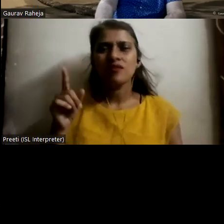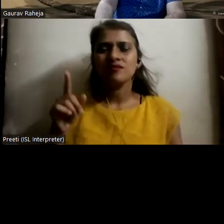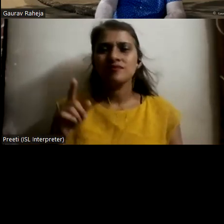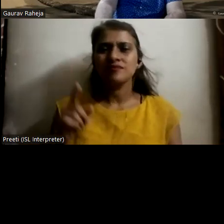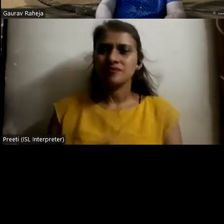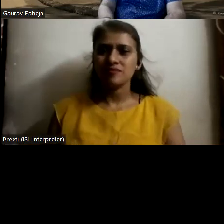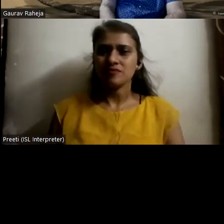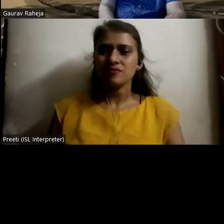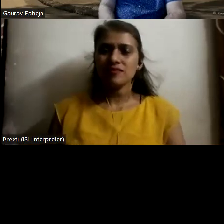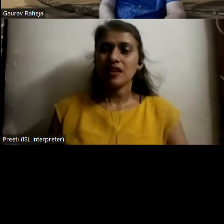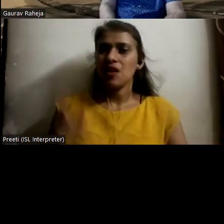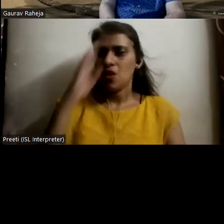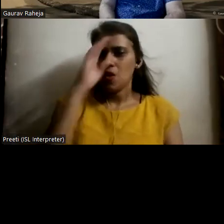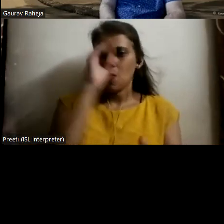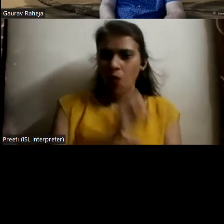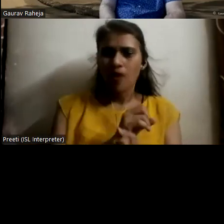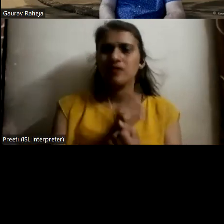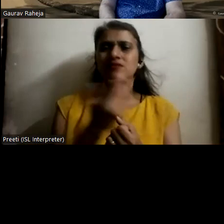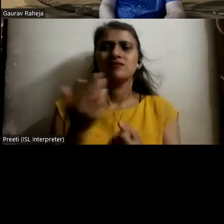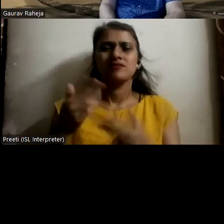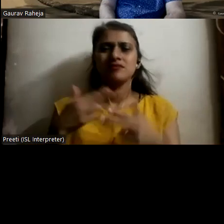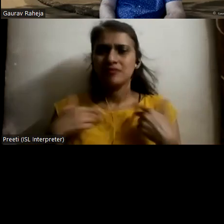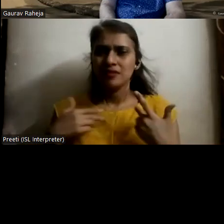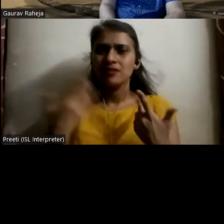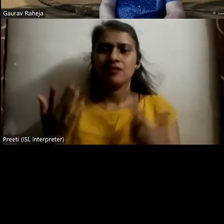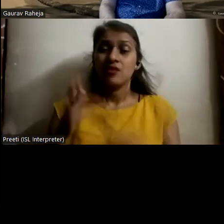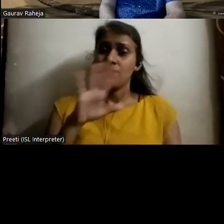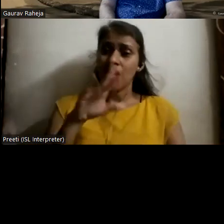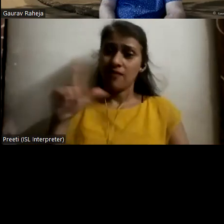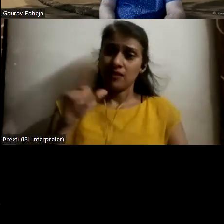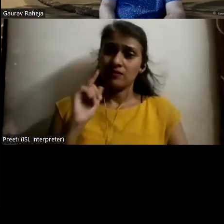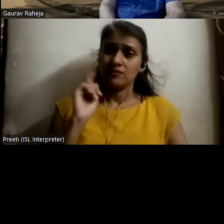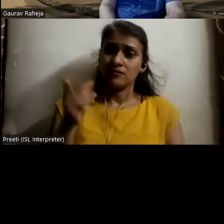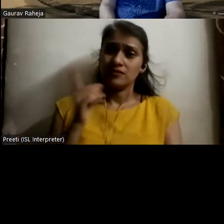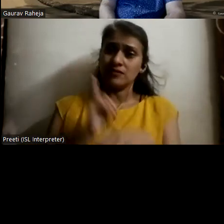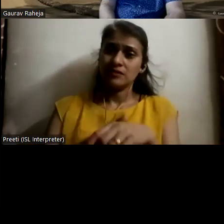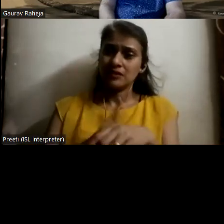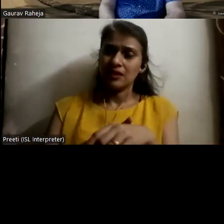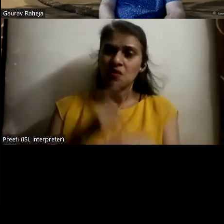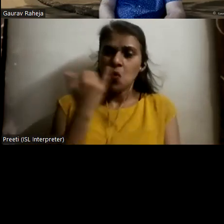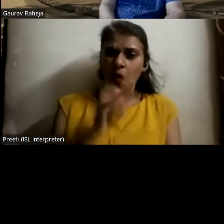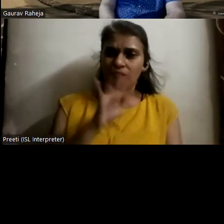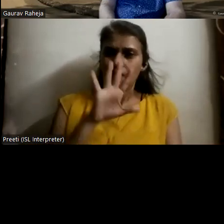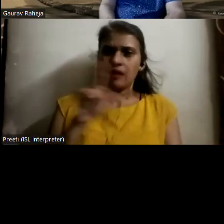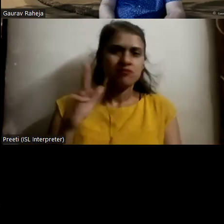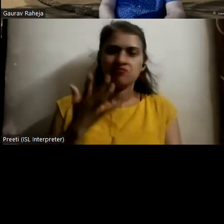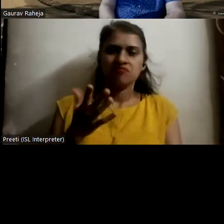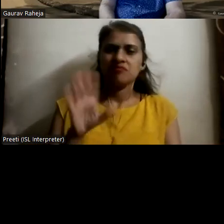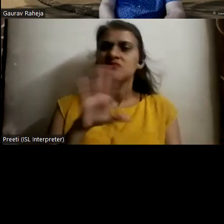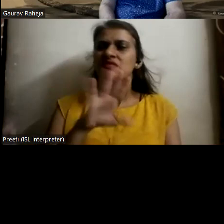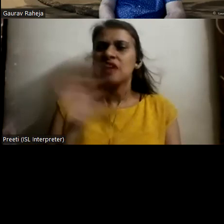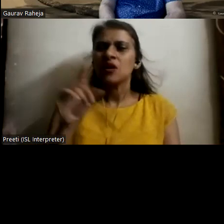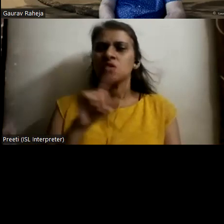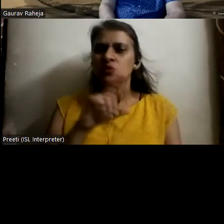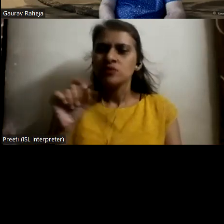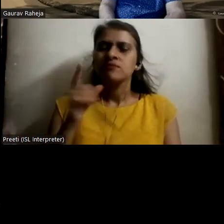is an institutional sector. You cannot charge 5 lakh rupees in India for making one crime because the law book says, no, you